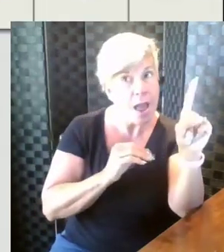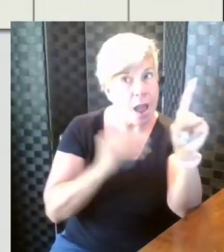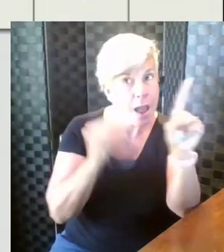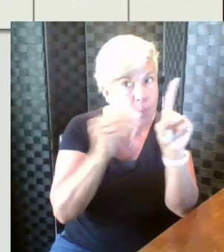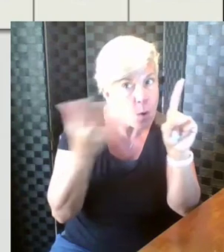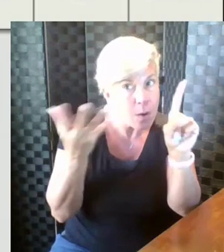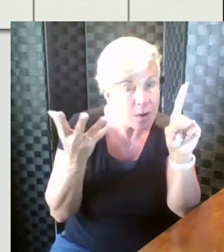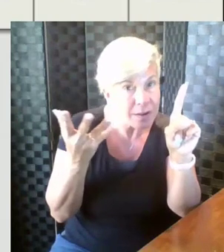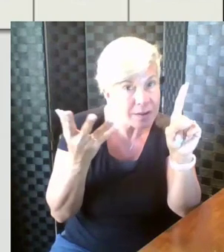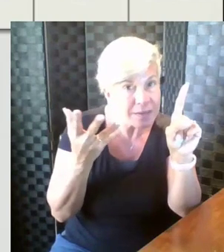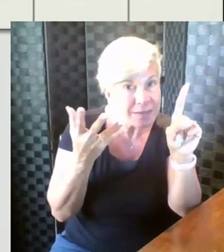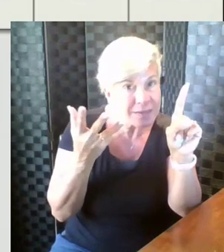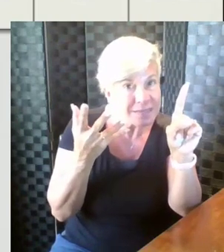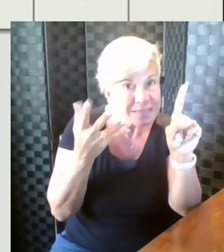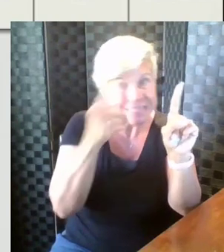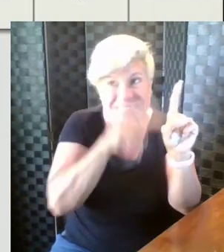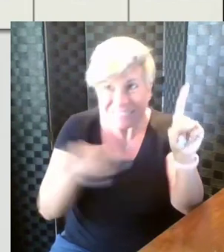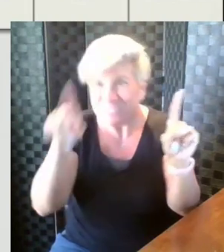1,